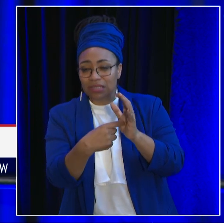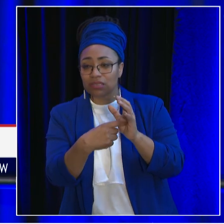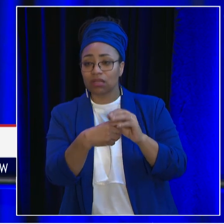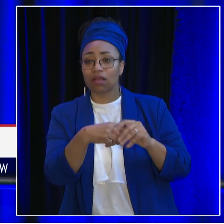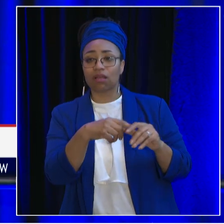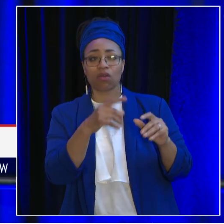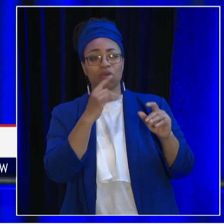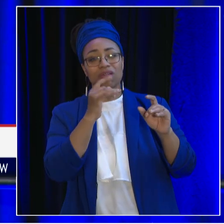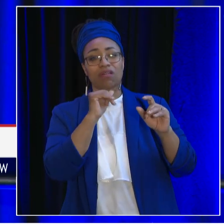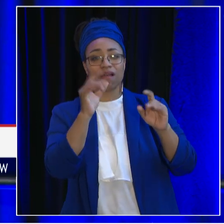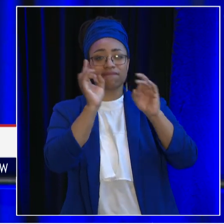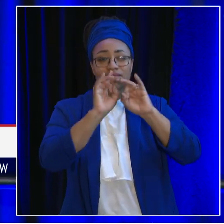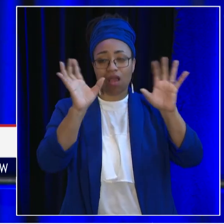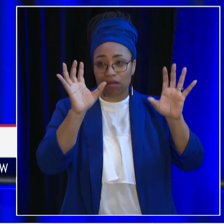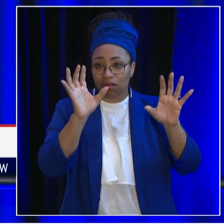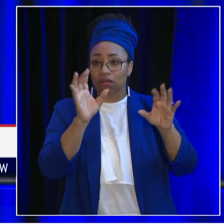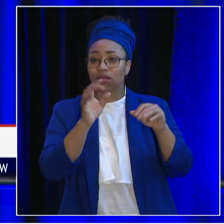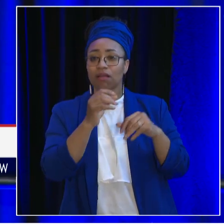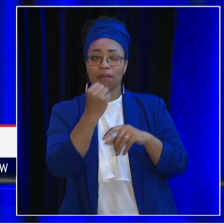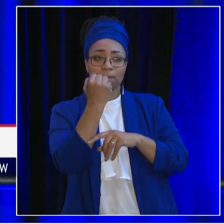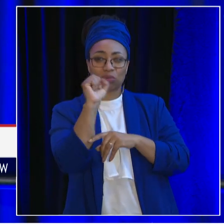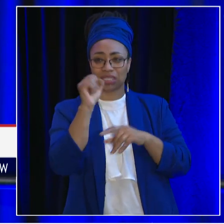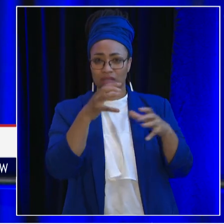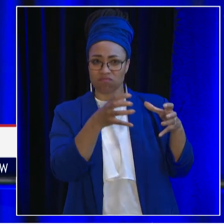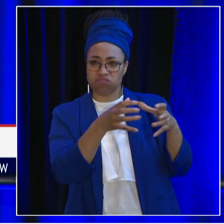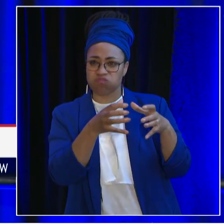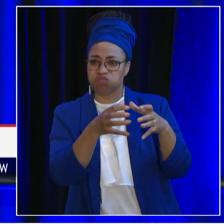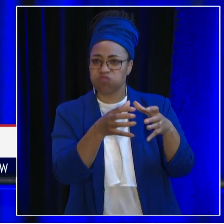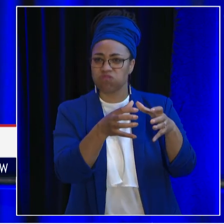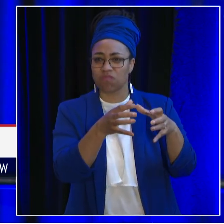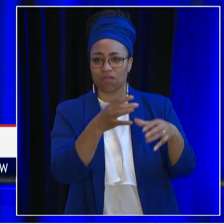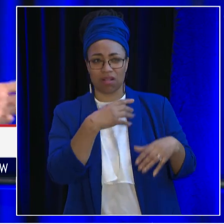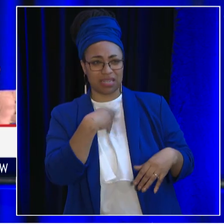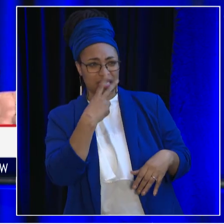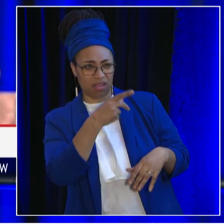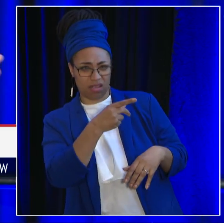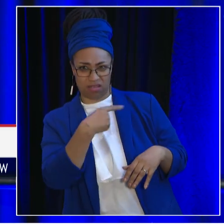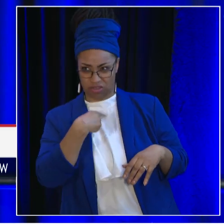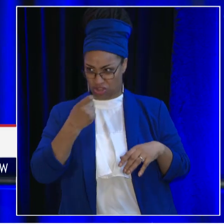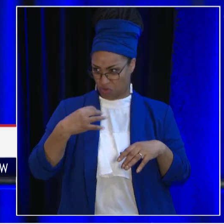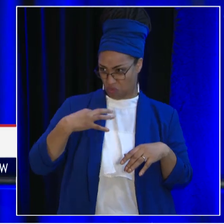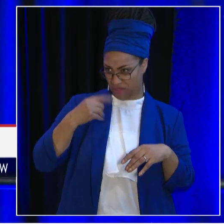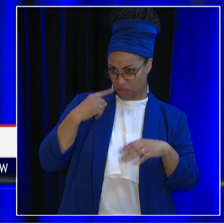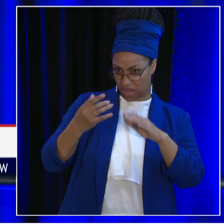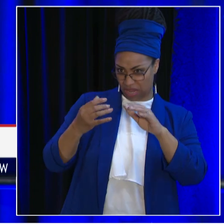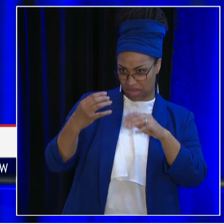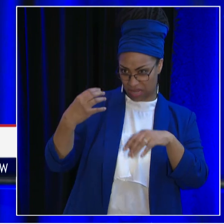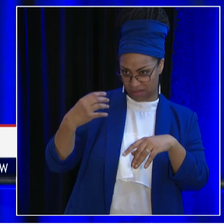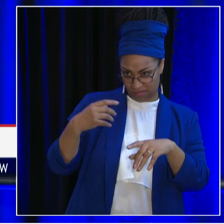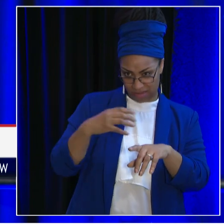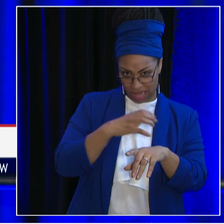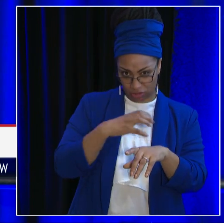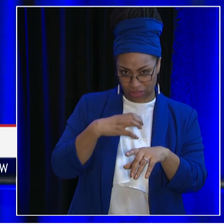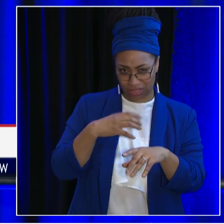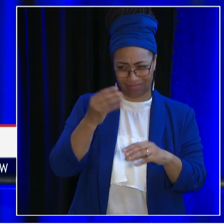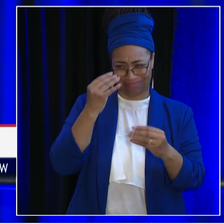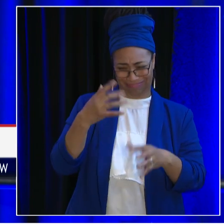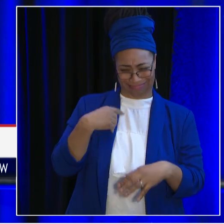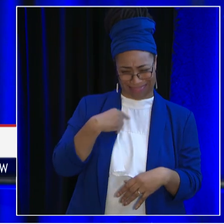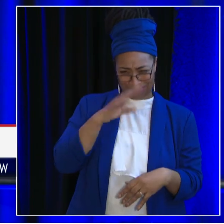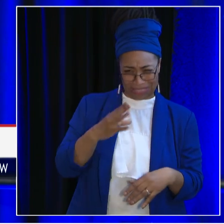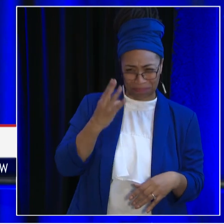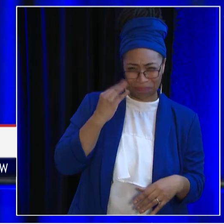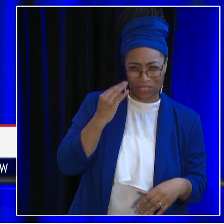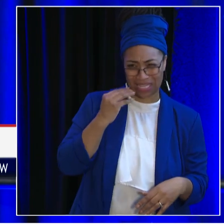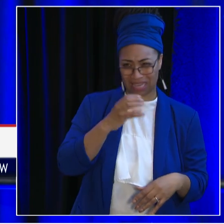they were like, Maxwell, you should run for Congress. I said, hell no. I'm not running for Congress. I'm too young. I'm not experienced enough. All the things my opponents would say about